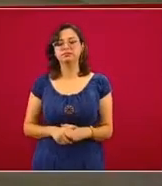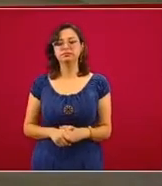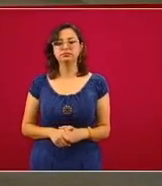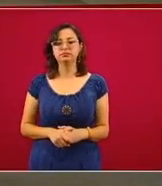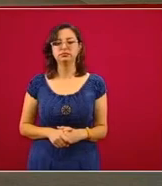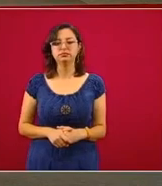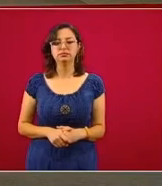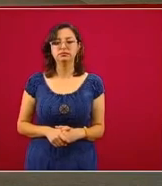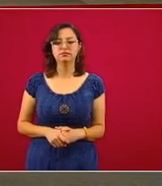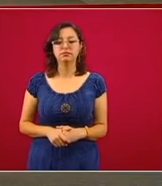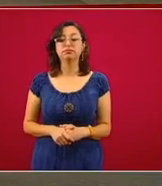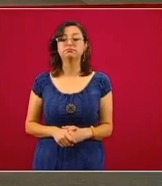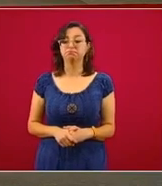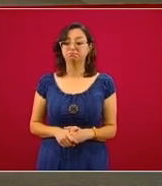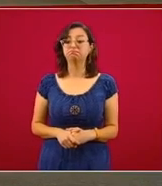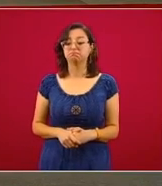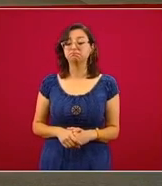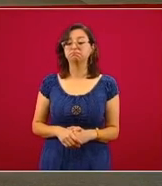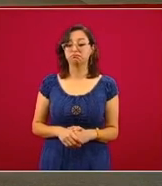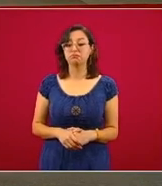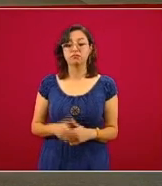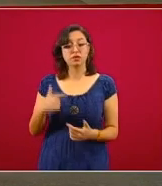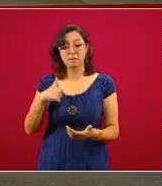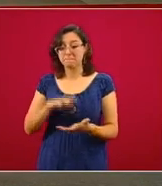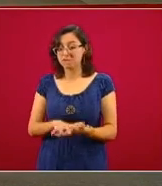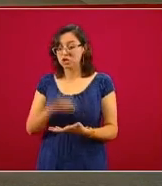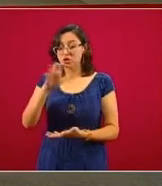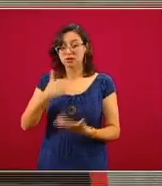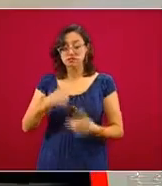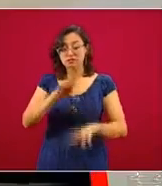zoe.rebeldo@imss.mx. And then